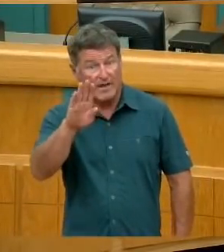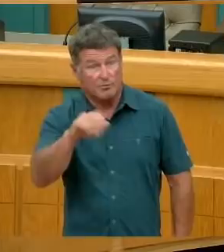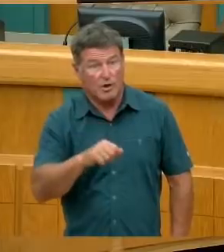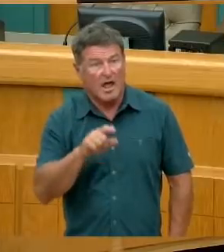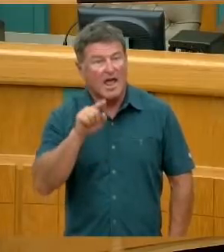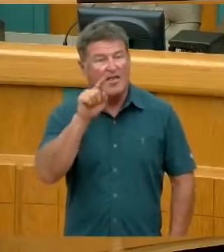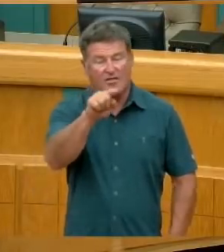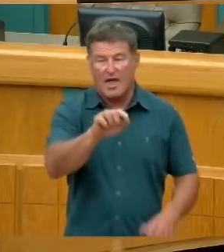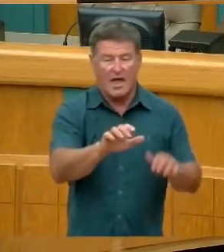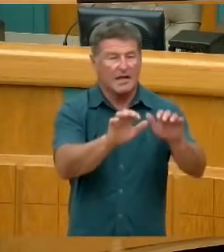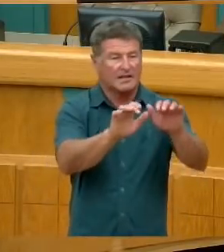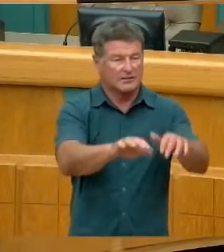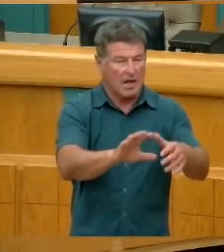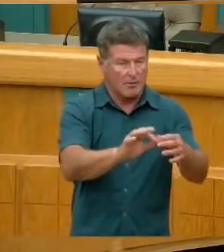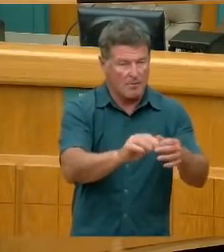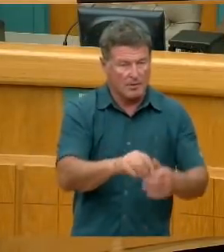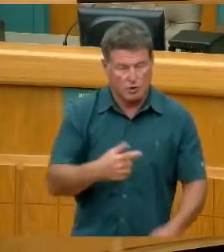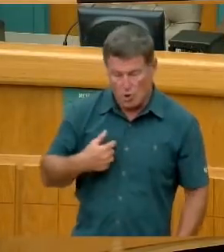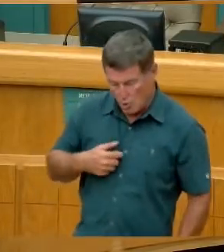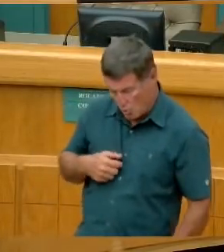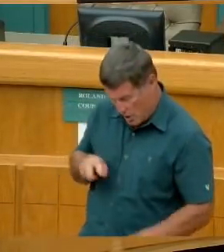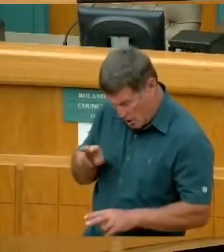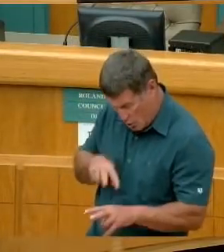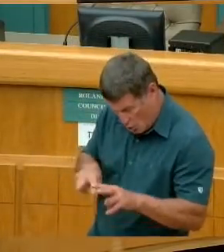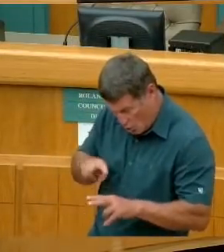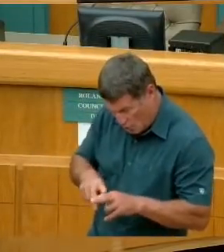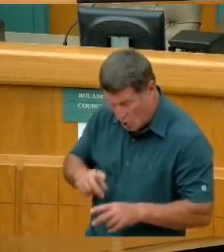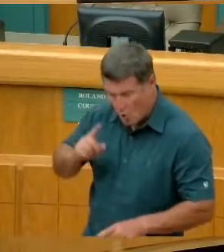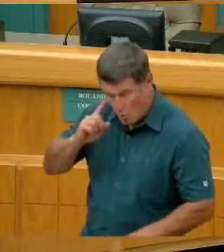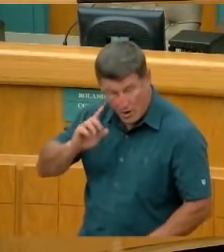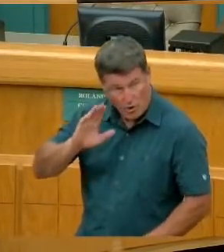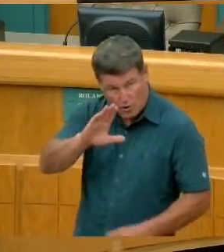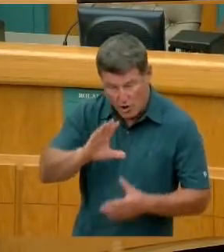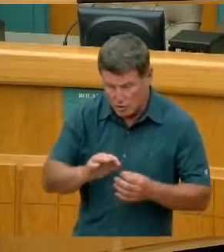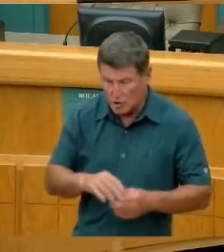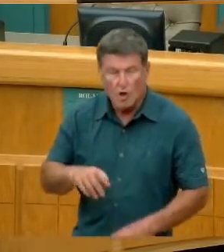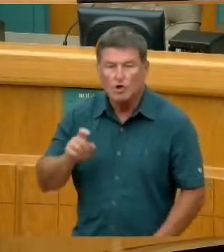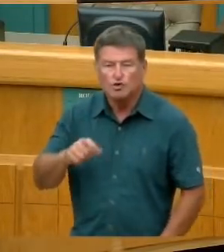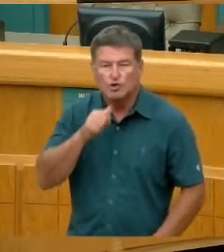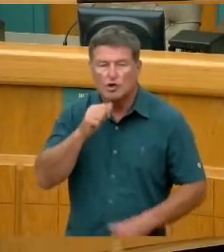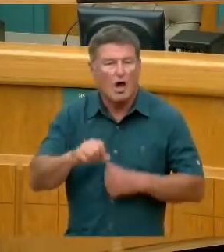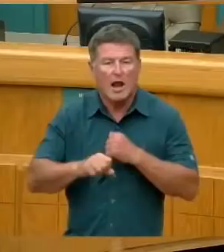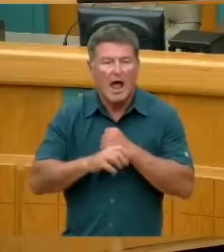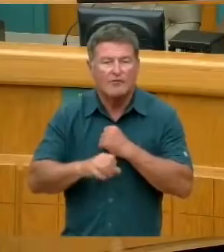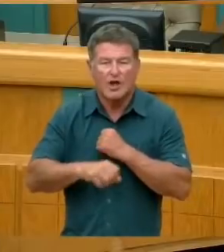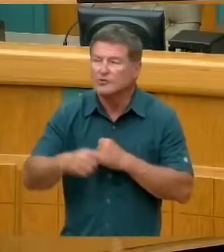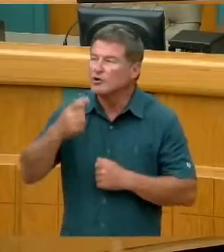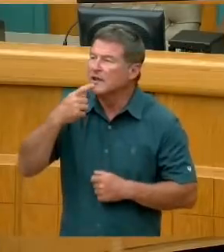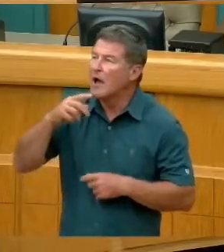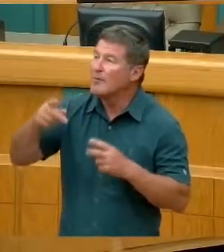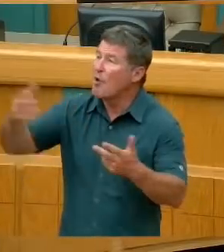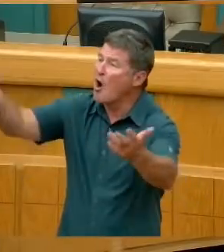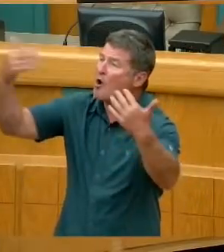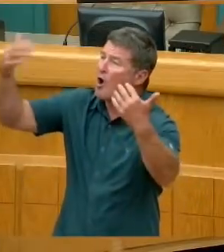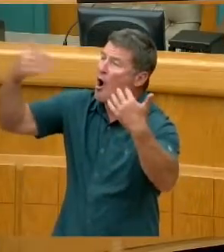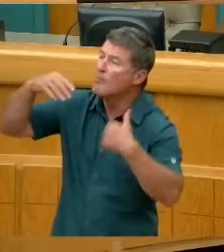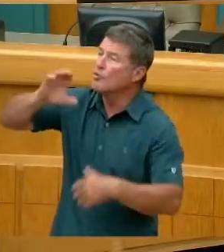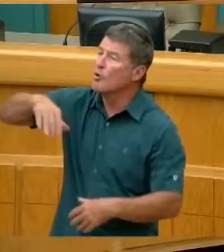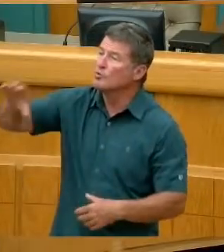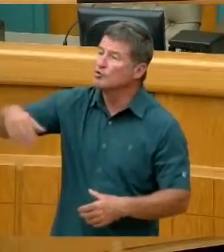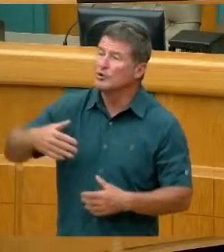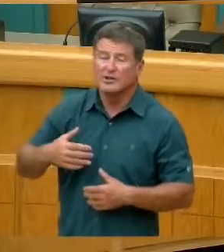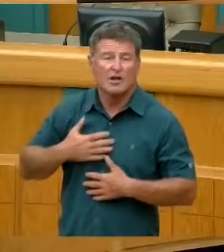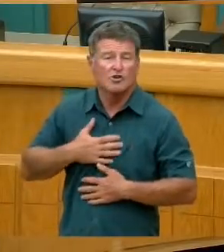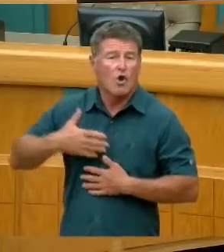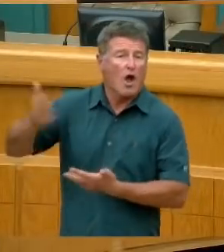followers, we get to see what people write, and some of the comments that have been made over the past week or so is that we shouldn't be advertising to have people come down here to